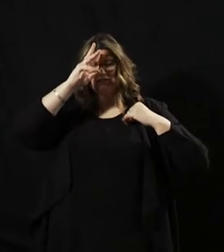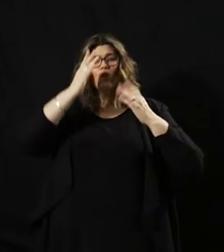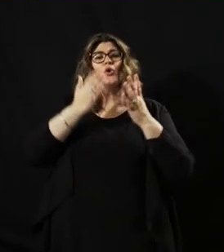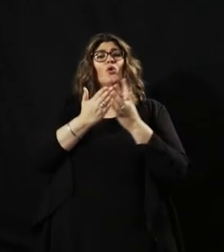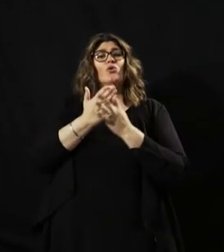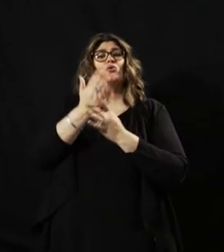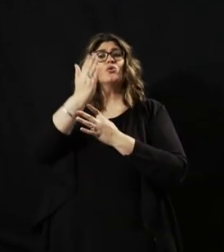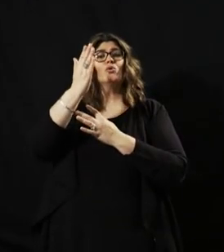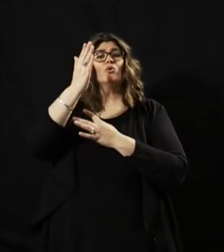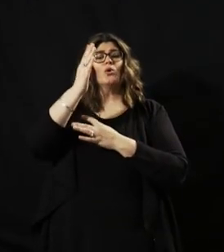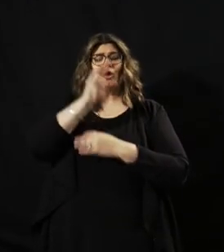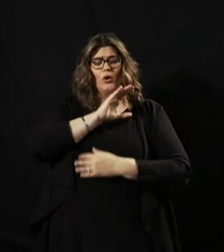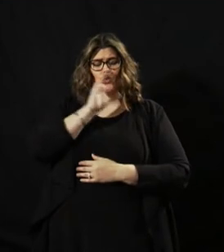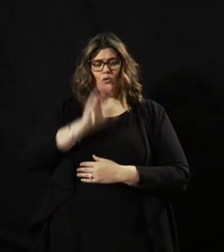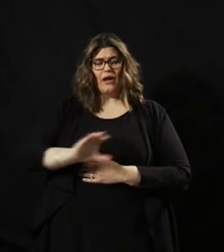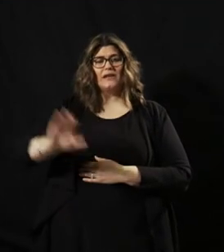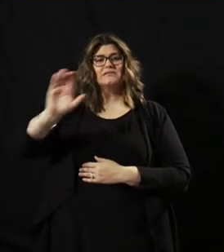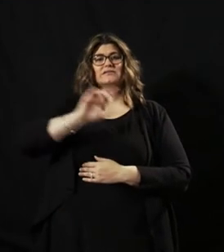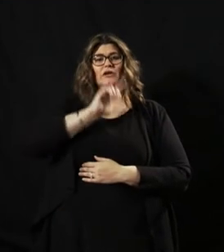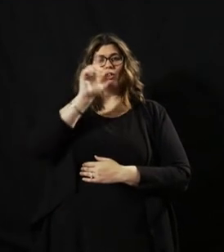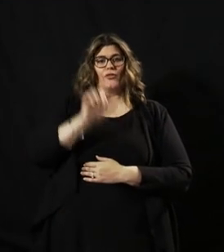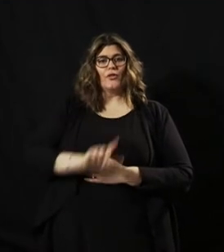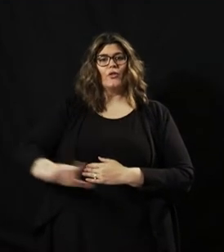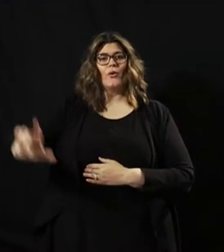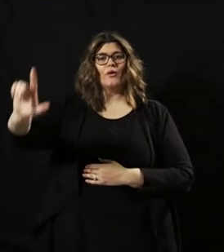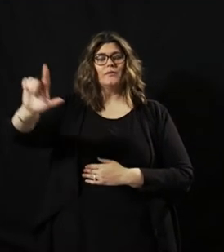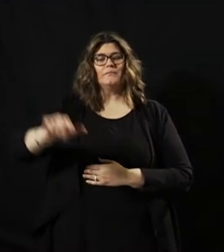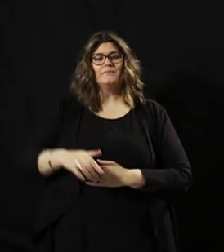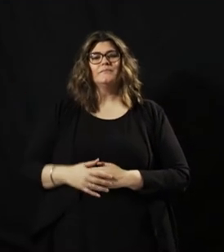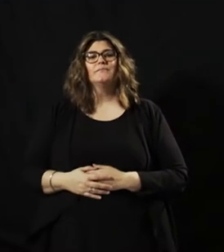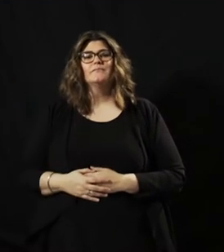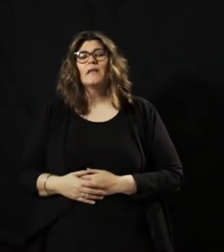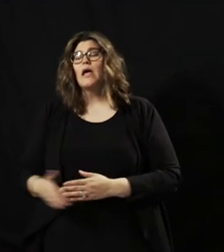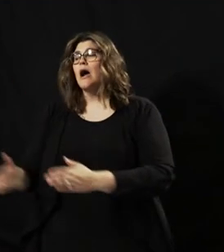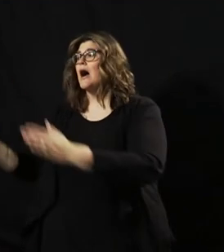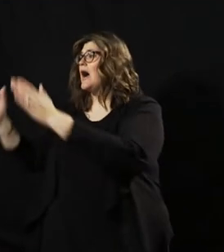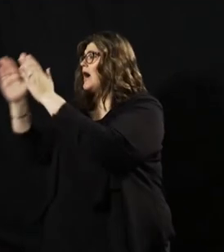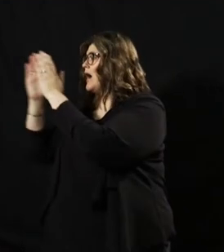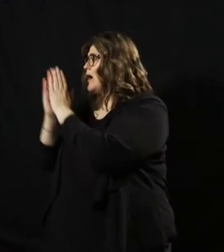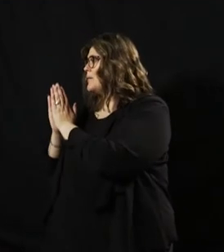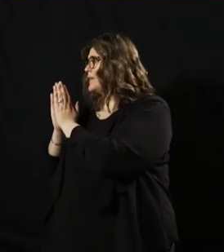through Christ our Lord.